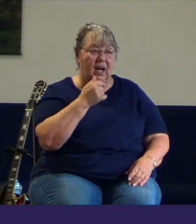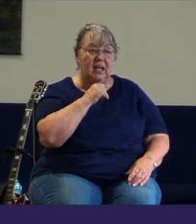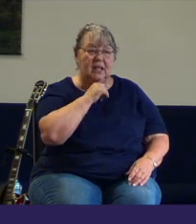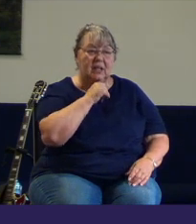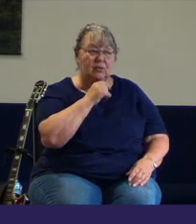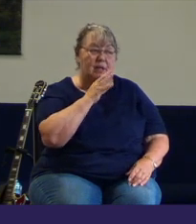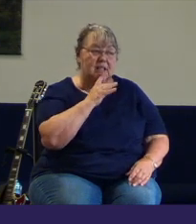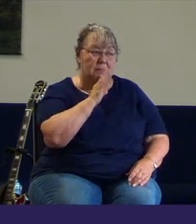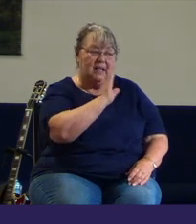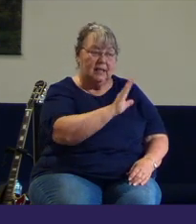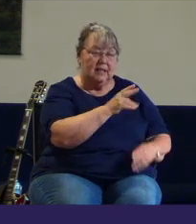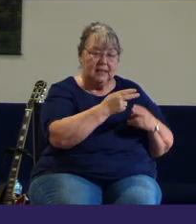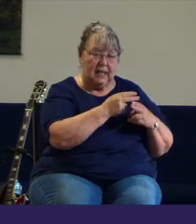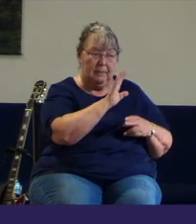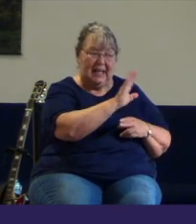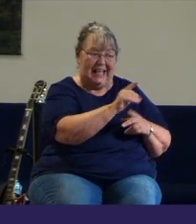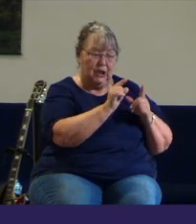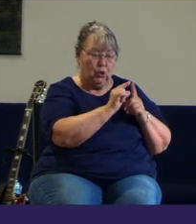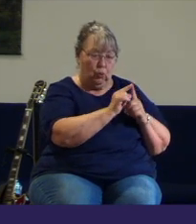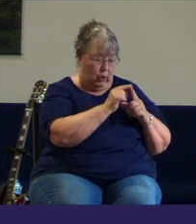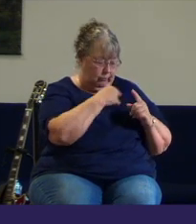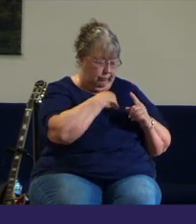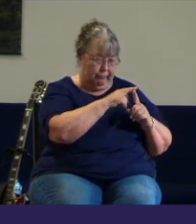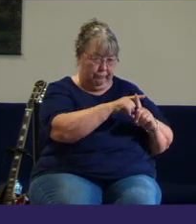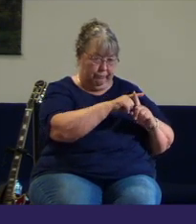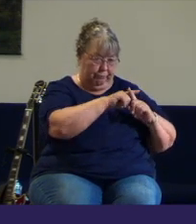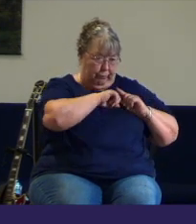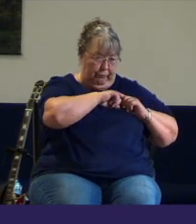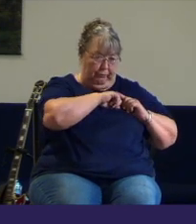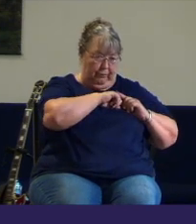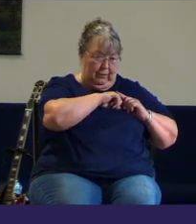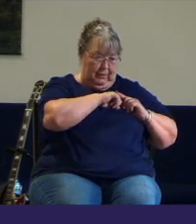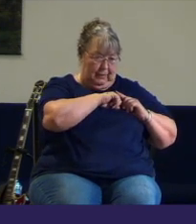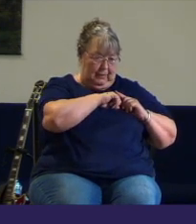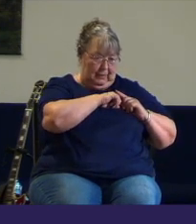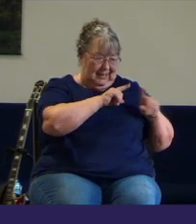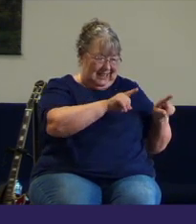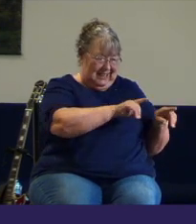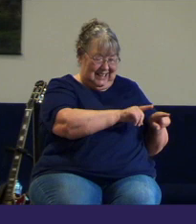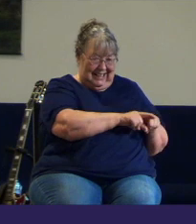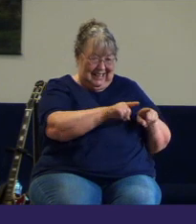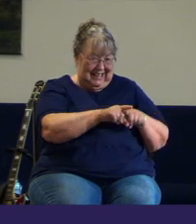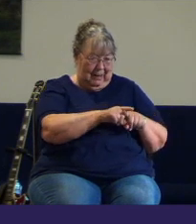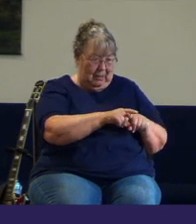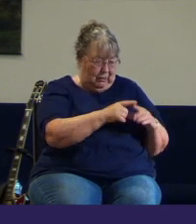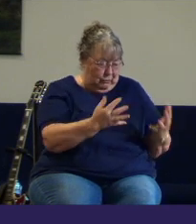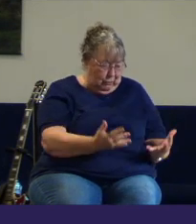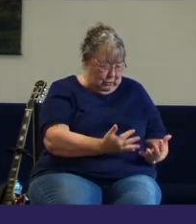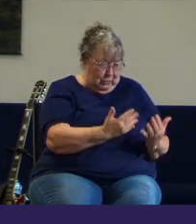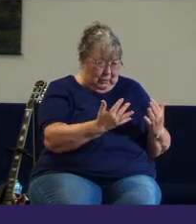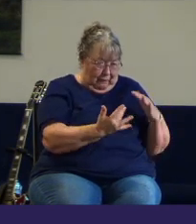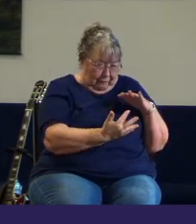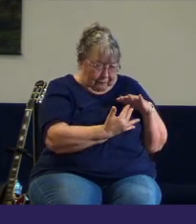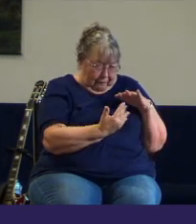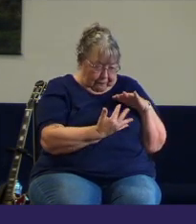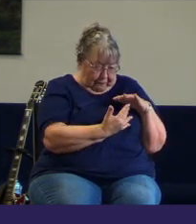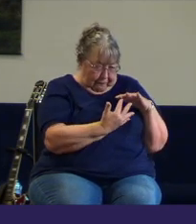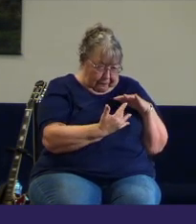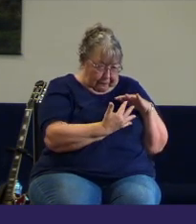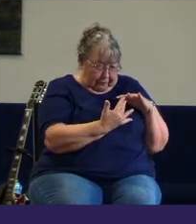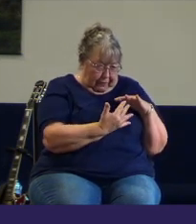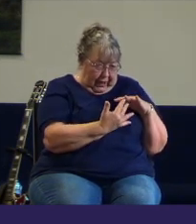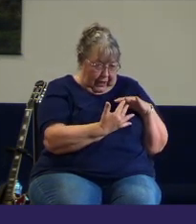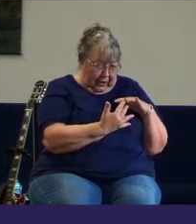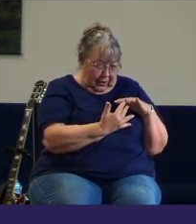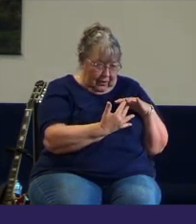in his name, his word is in my heart like a burning fire. He says, I'm weary of